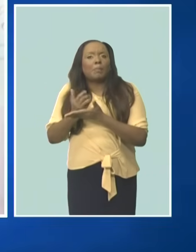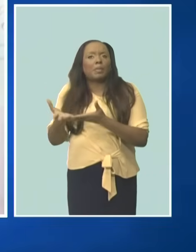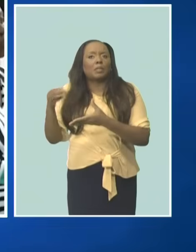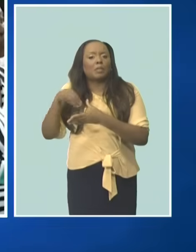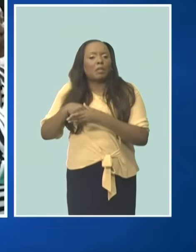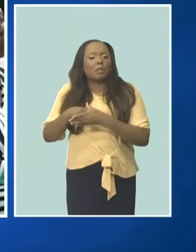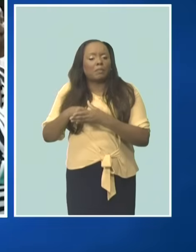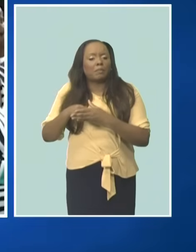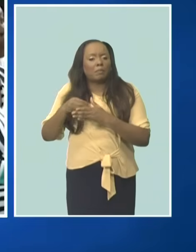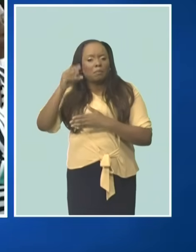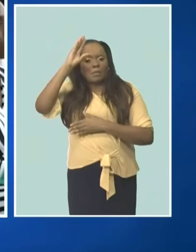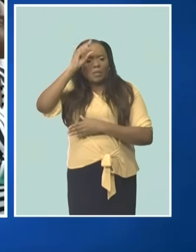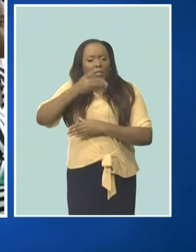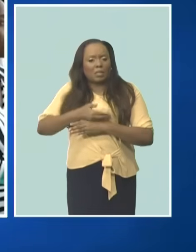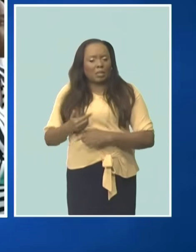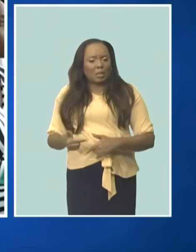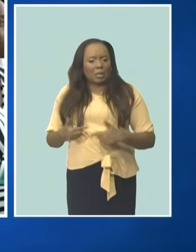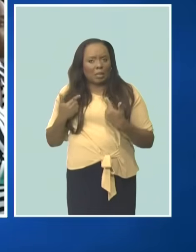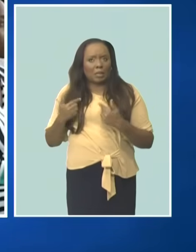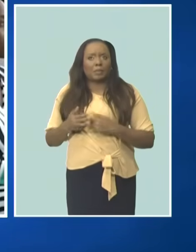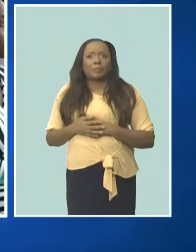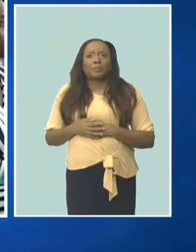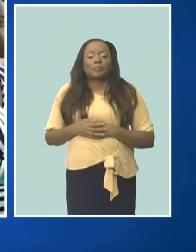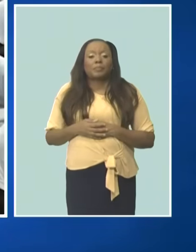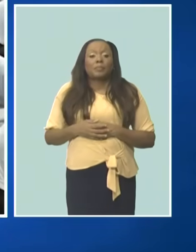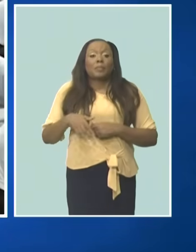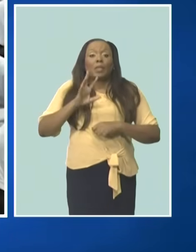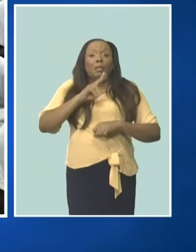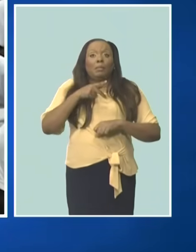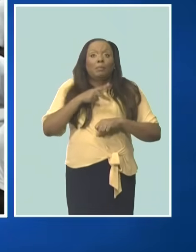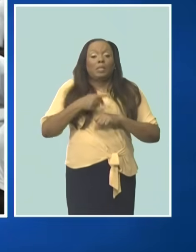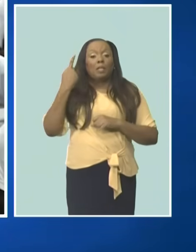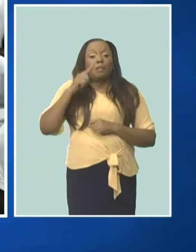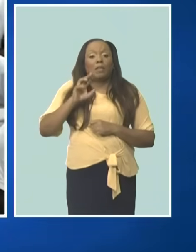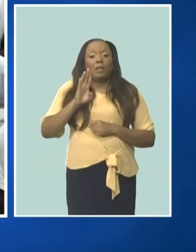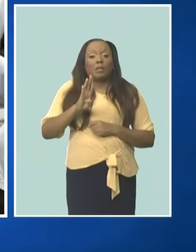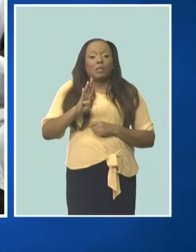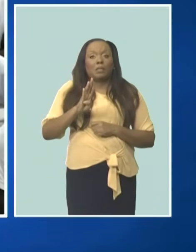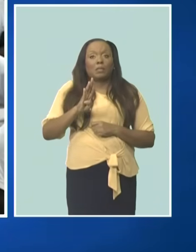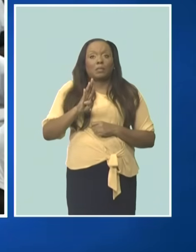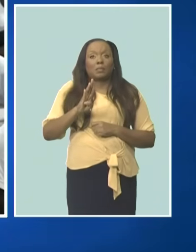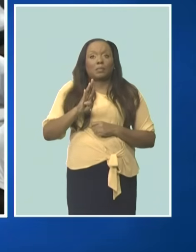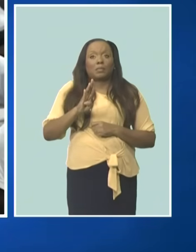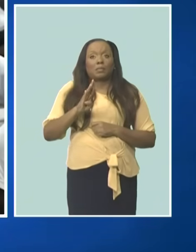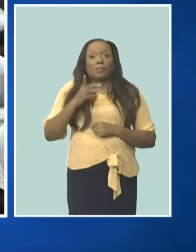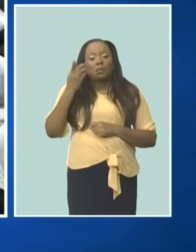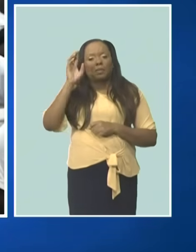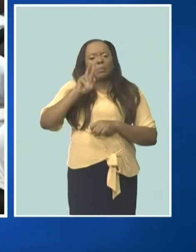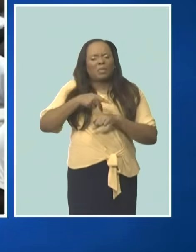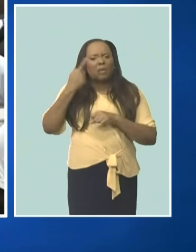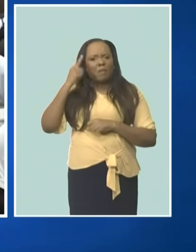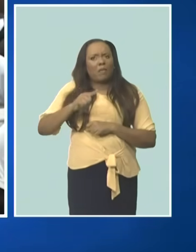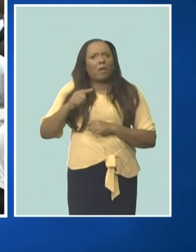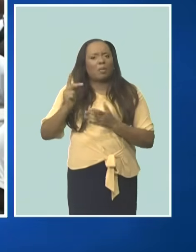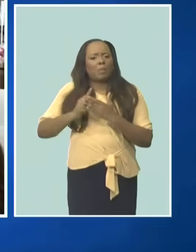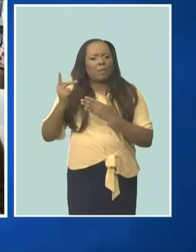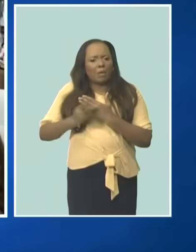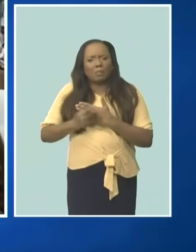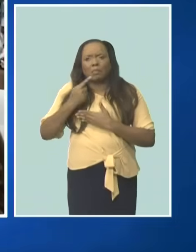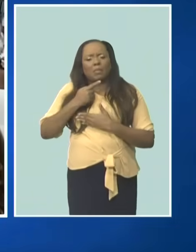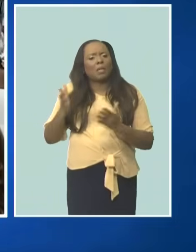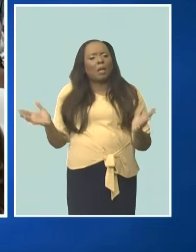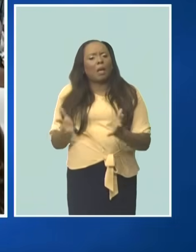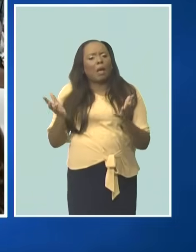Principal of the Barbados Community College, Anna Allen, urged the students to continue reading. Through the program, she